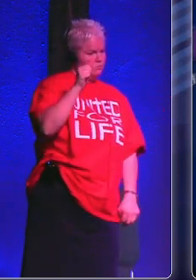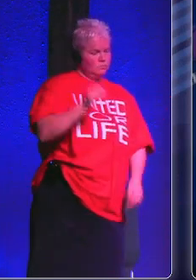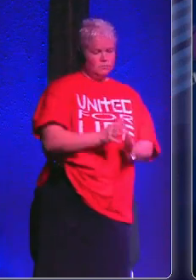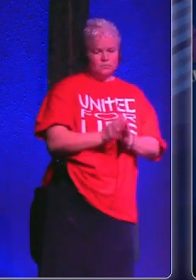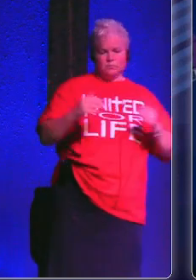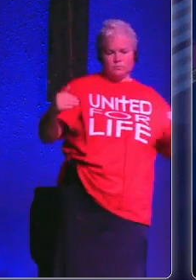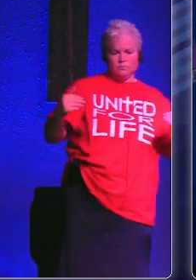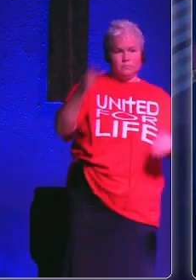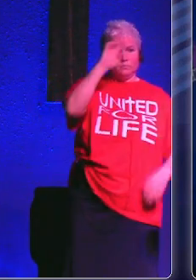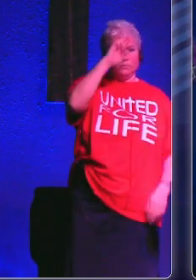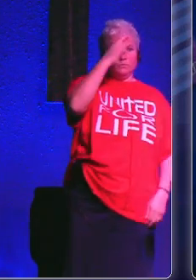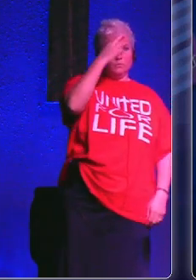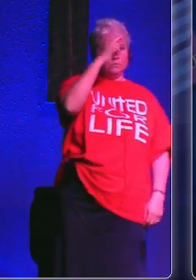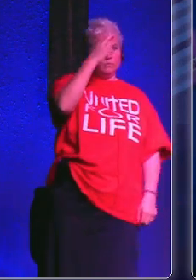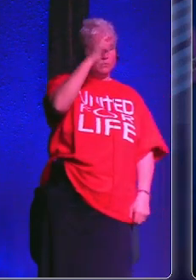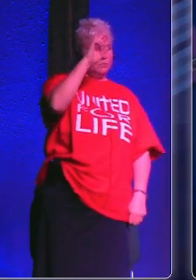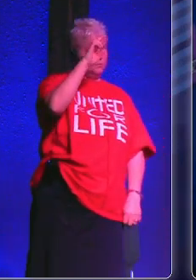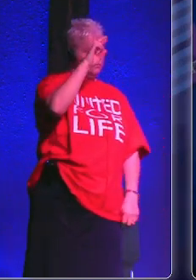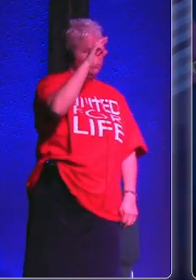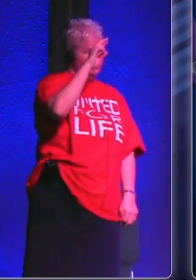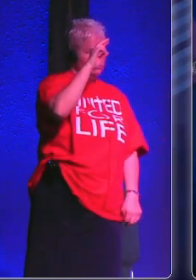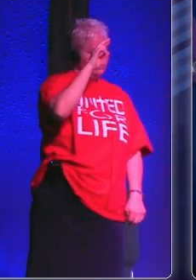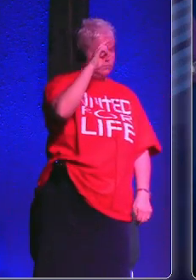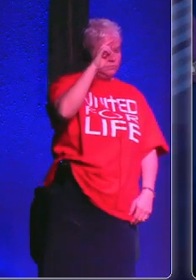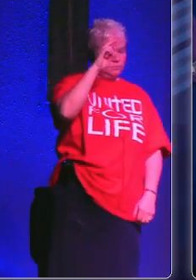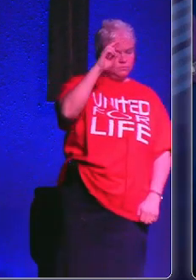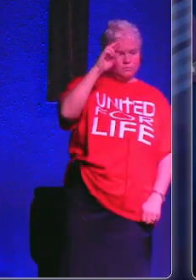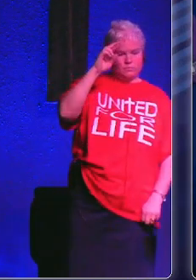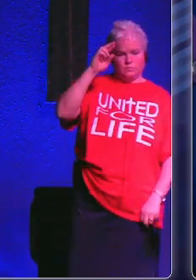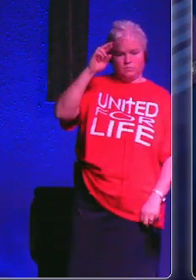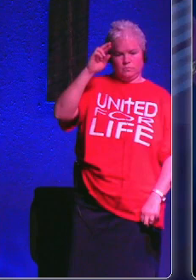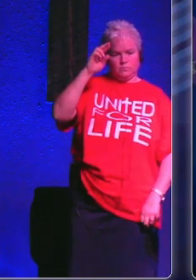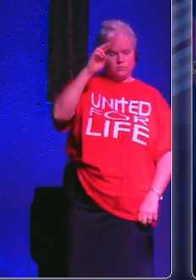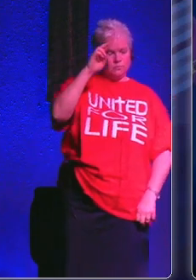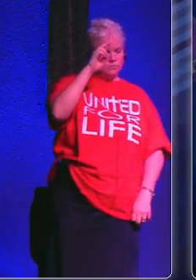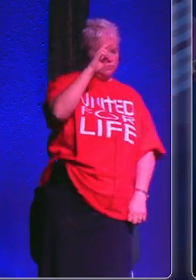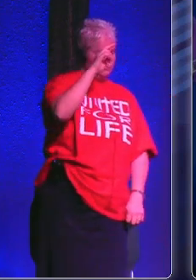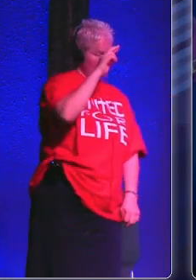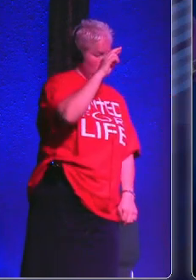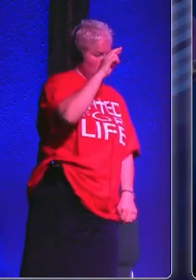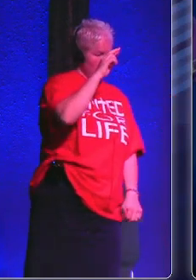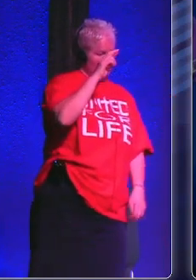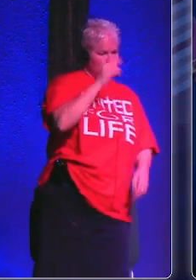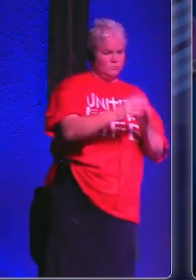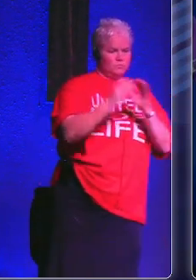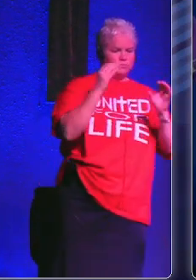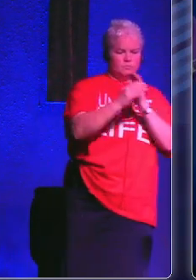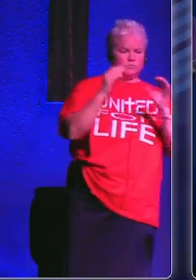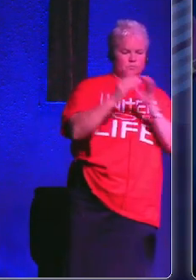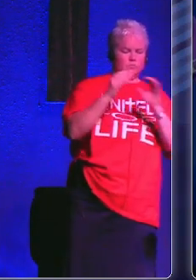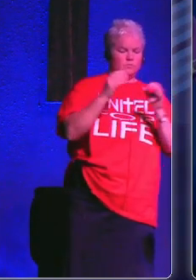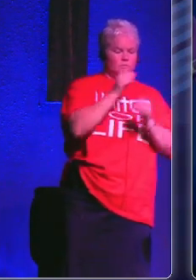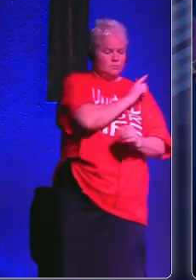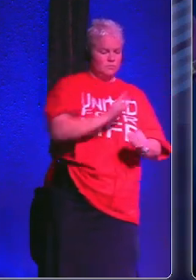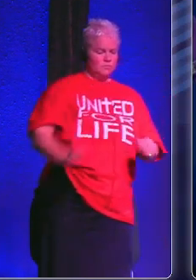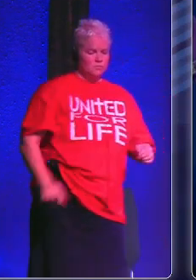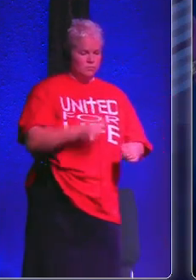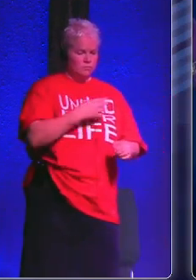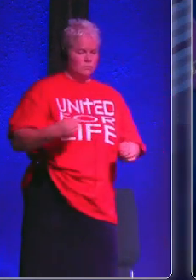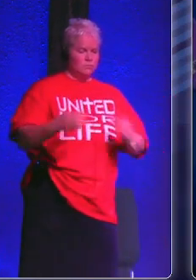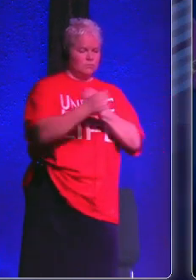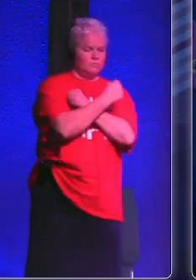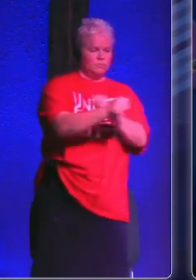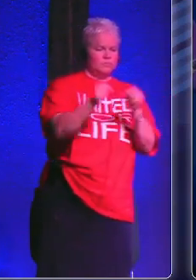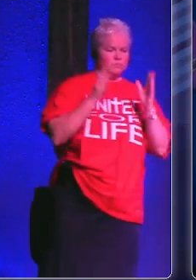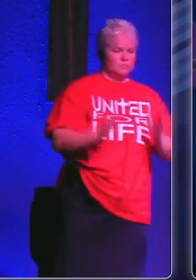big reason we take the path of ease. Maybe we've never had that true interaction with Jesus. He's our Lord and